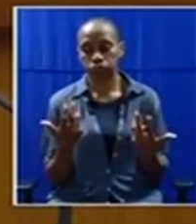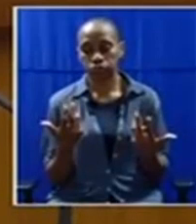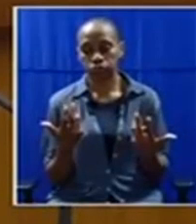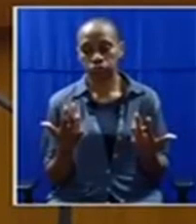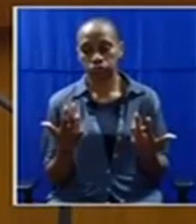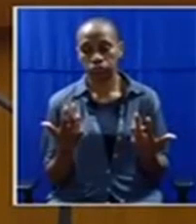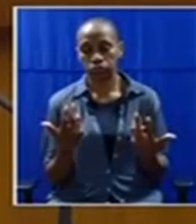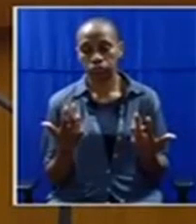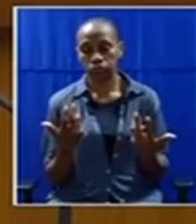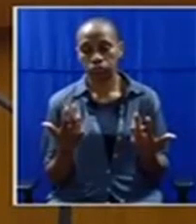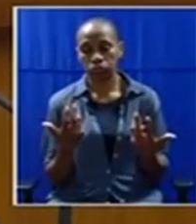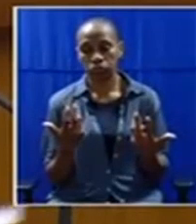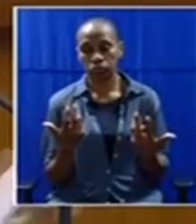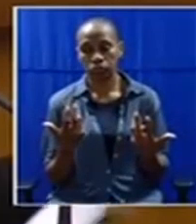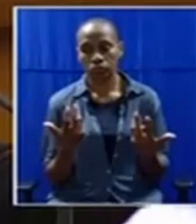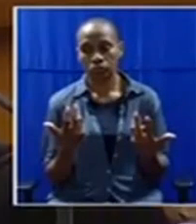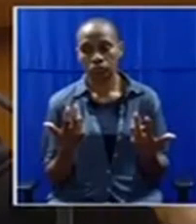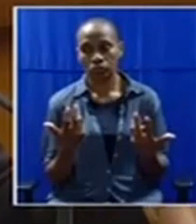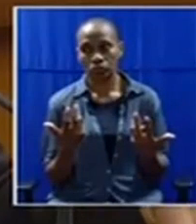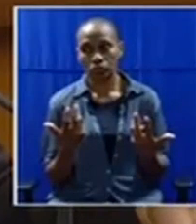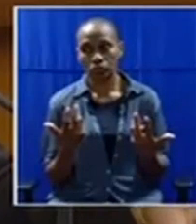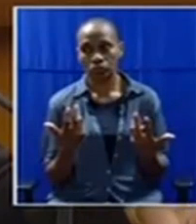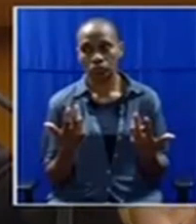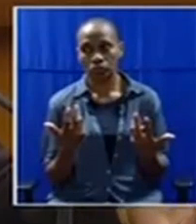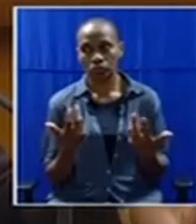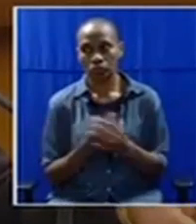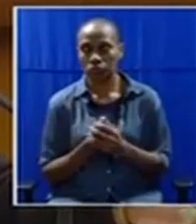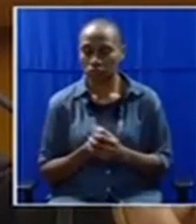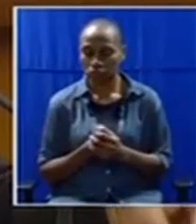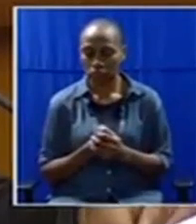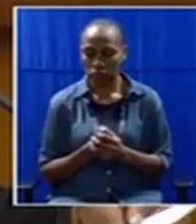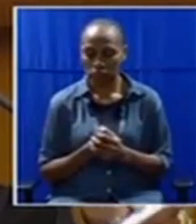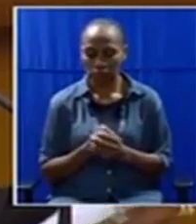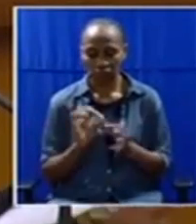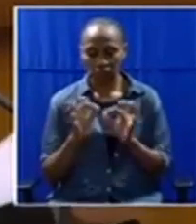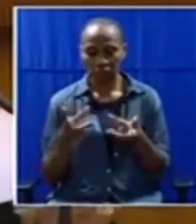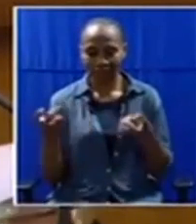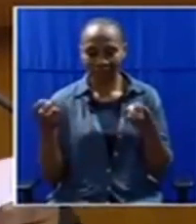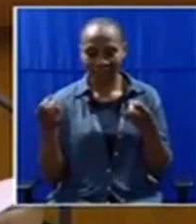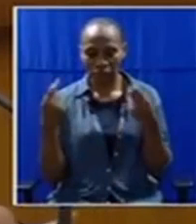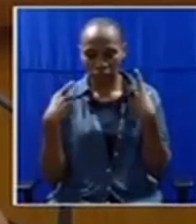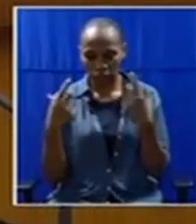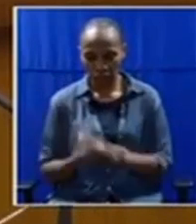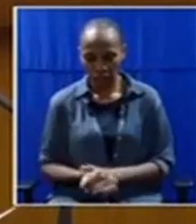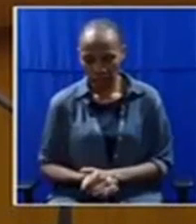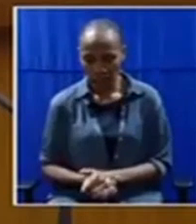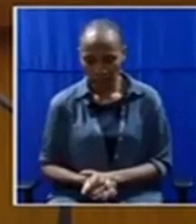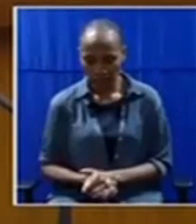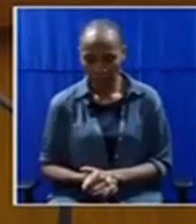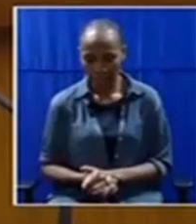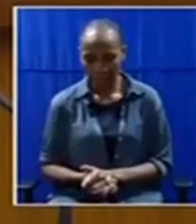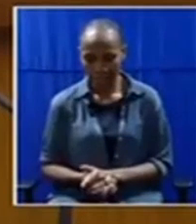government. So yonke lena ilimitheshwana lesiye sakwati ukuthi siyiphasise. Siphinze